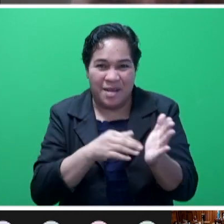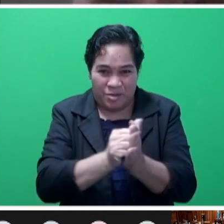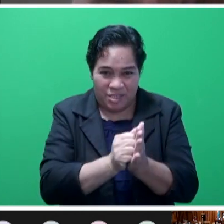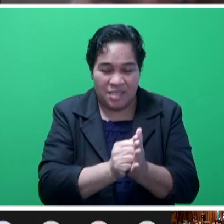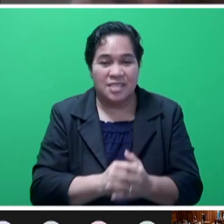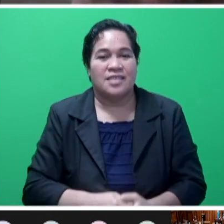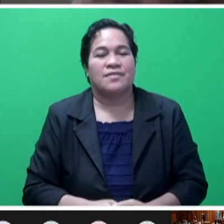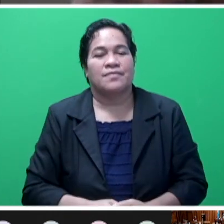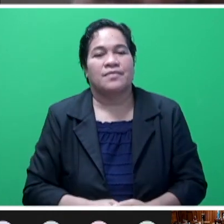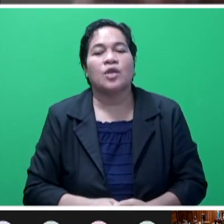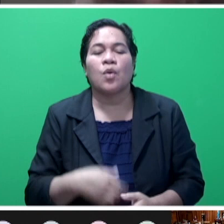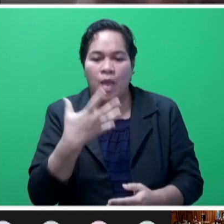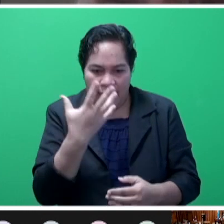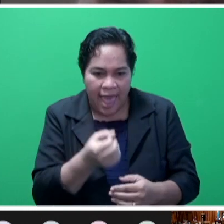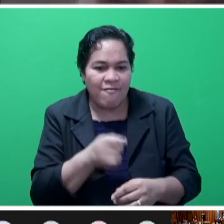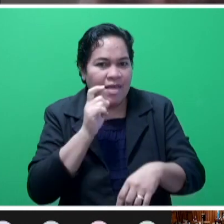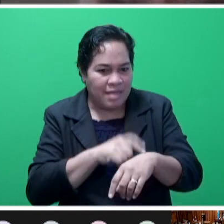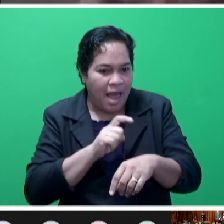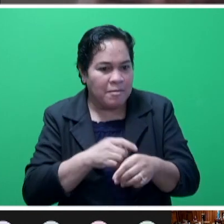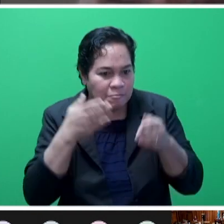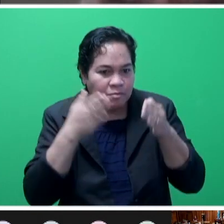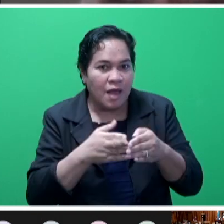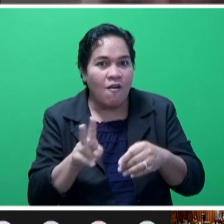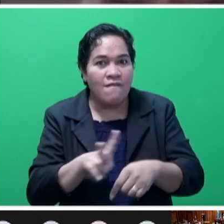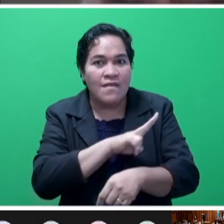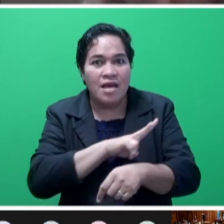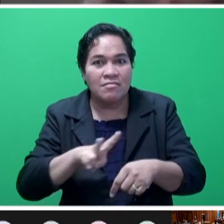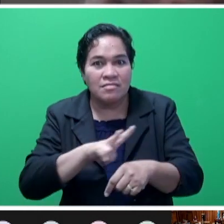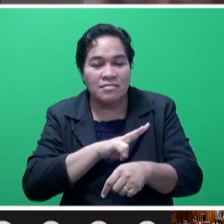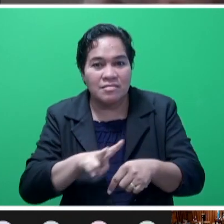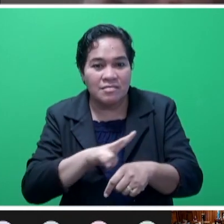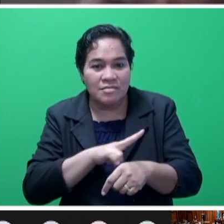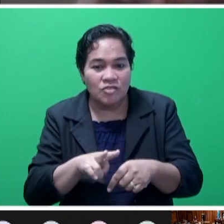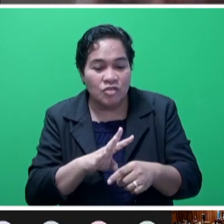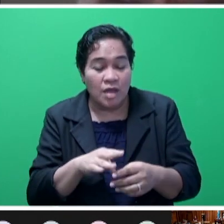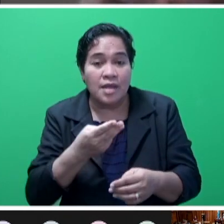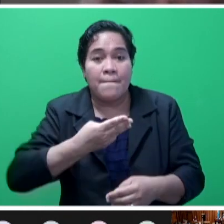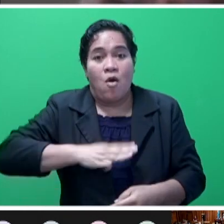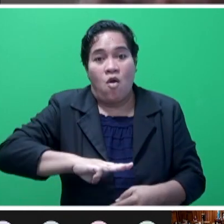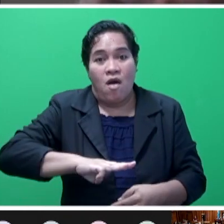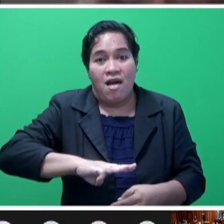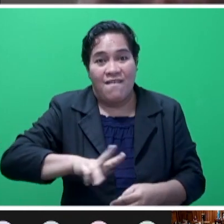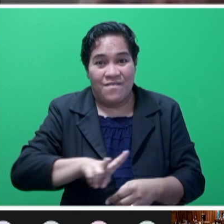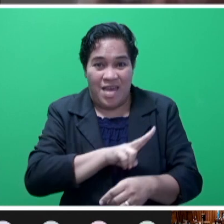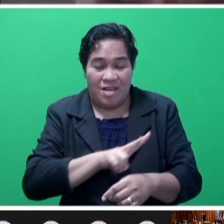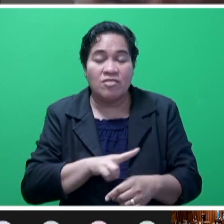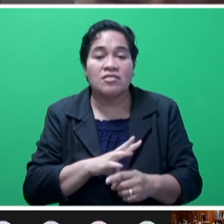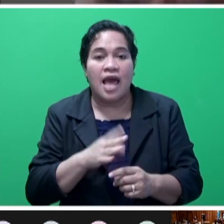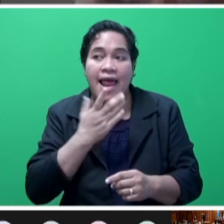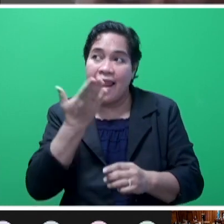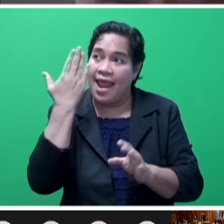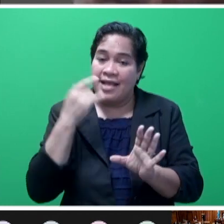a specific time dedicated to values education teaching, which includes moral values. Last year, Mr. Speaker, I